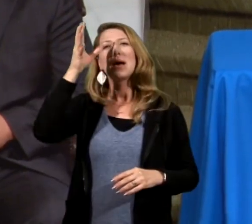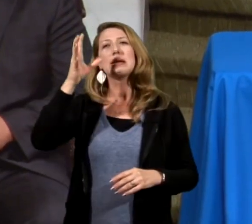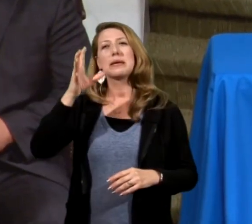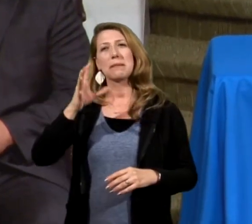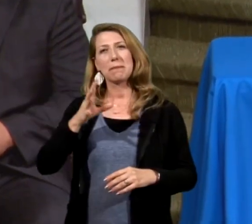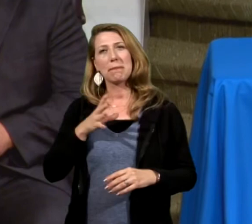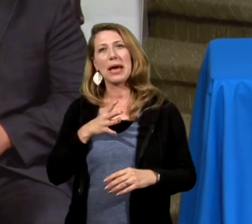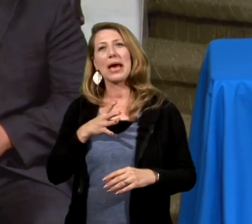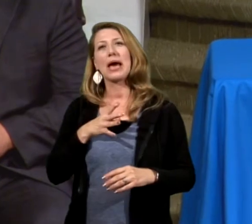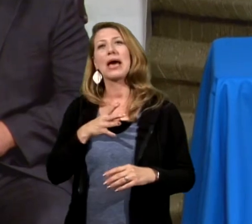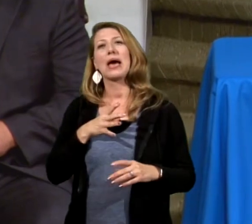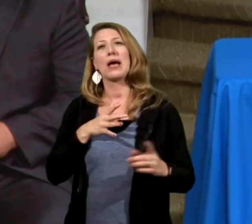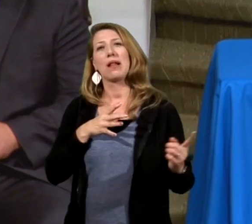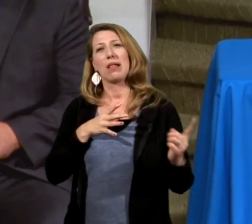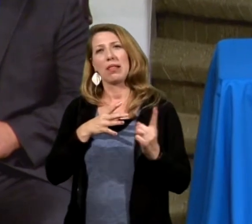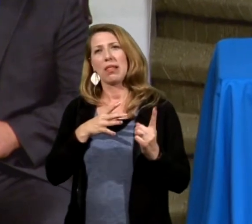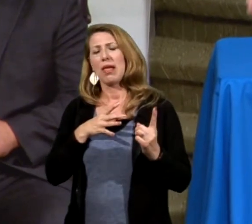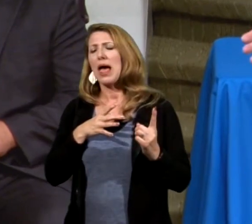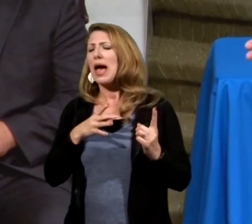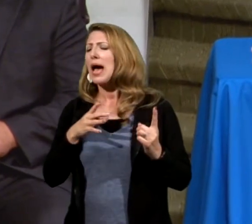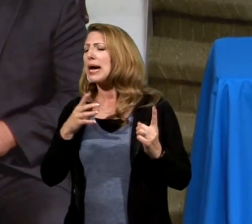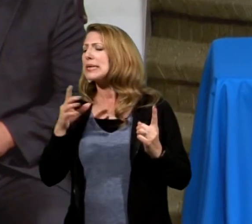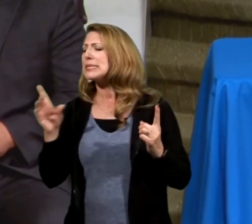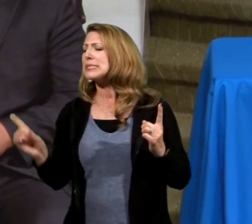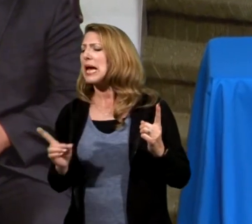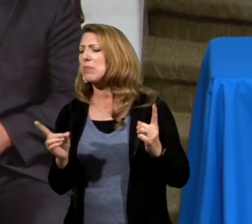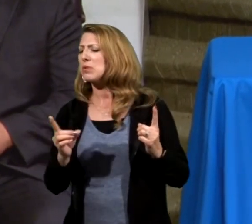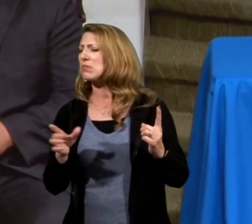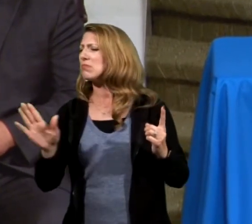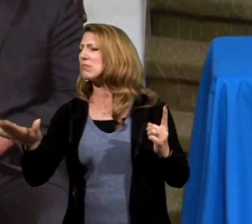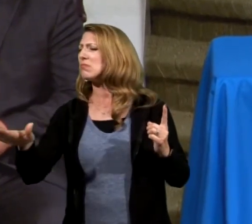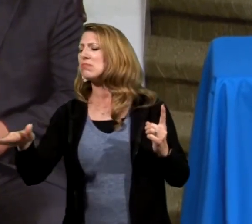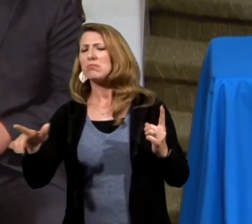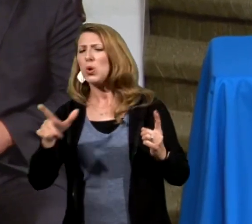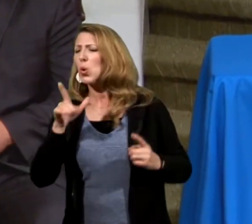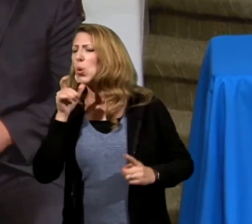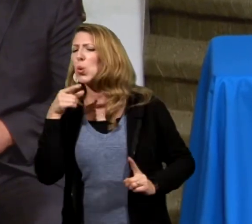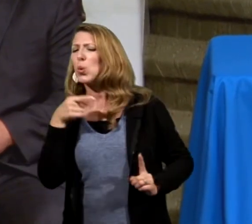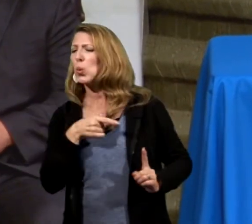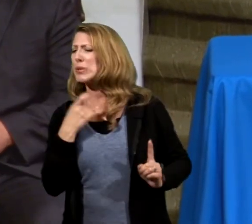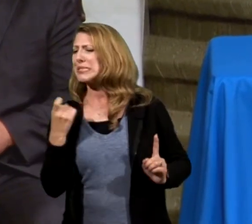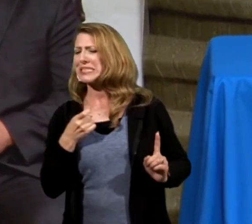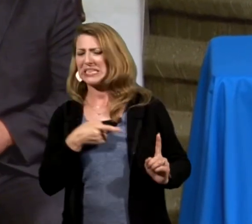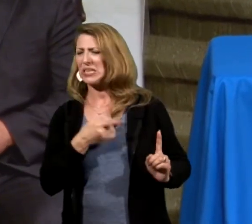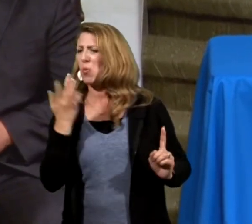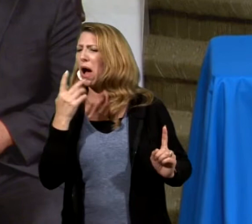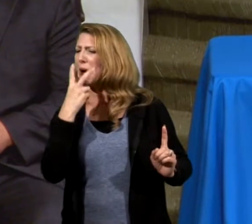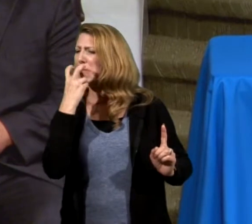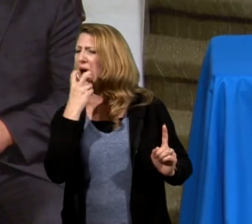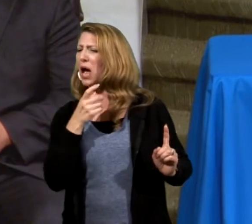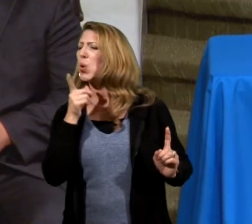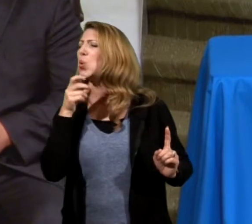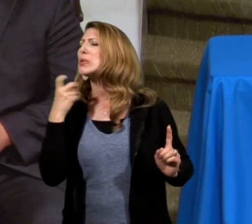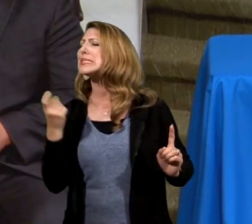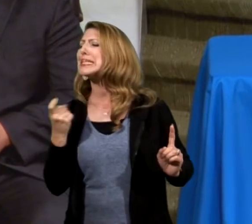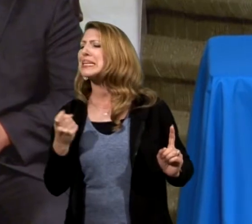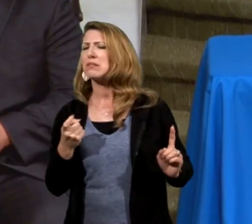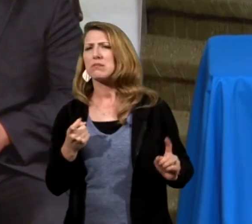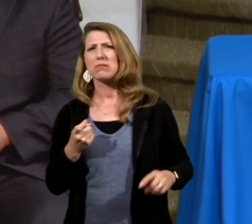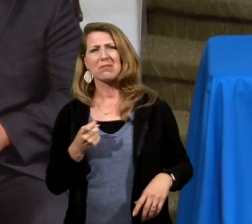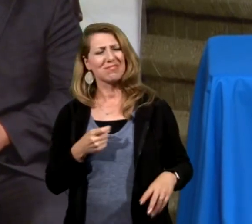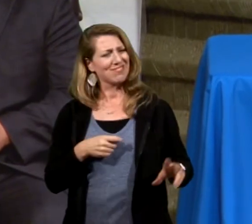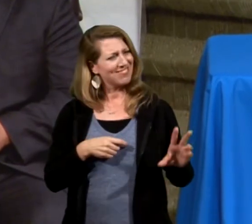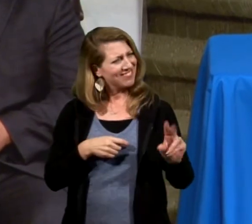upon and the disciples said, "Who sinned, he or his mom or dad? Why is he blind?" He says, "No, he's